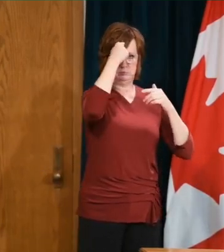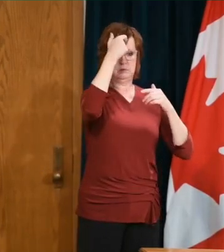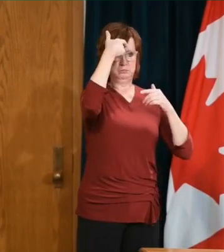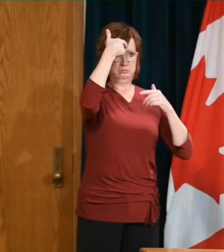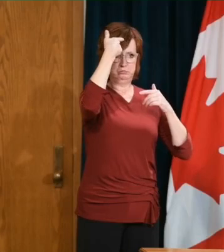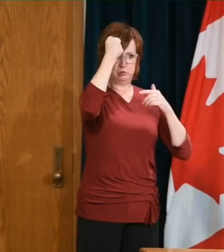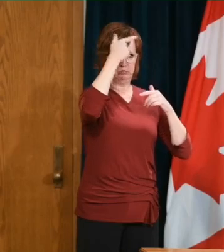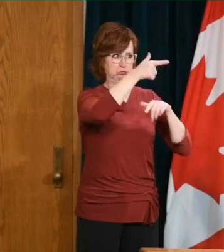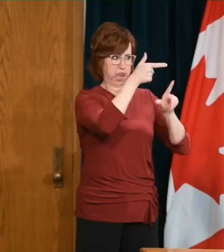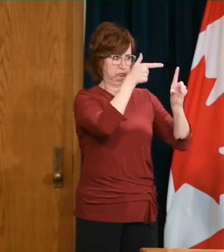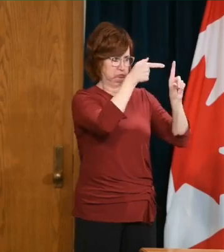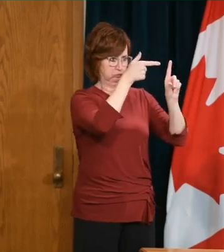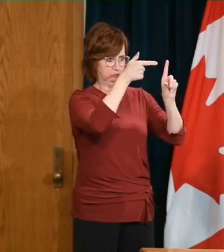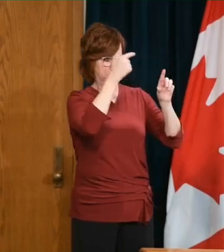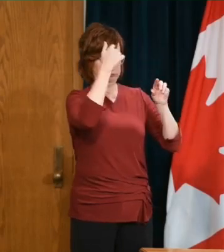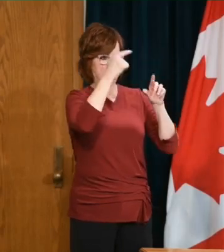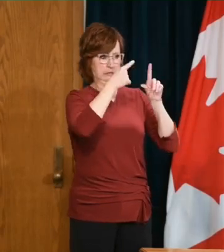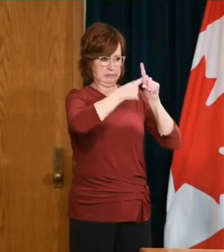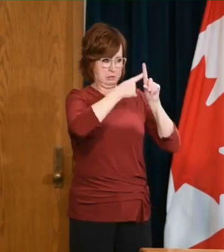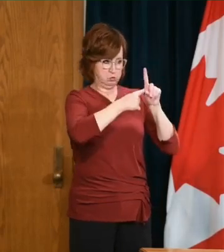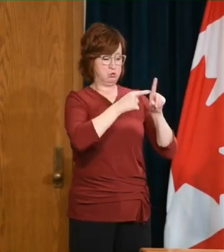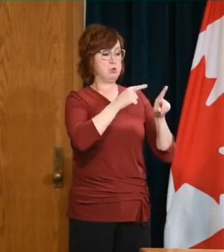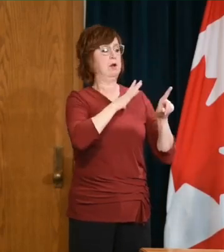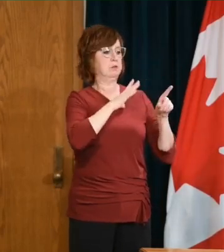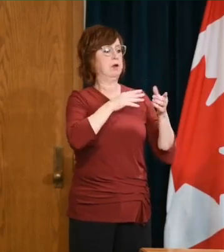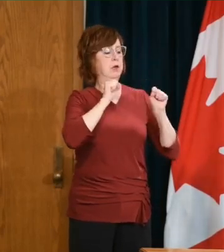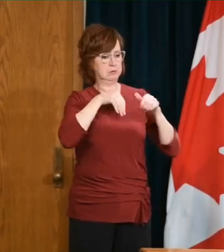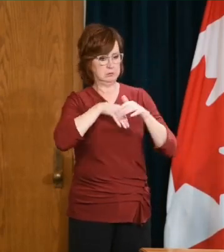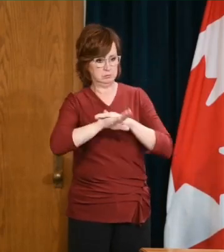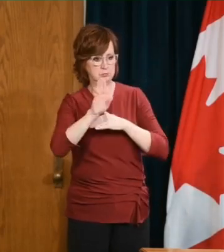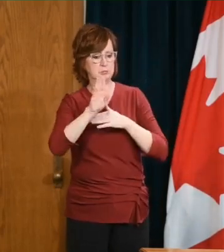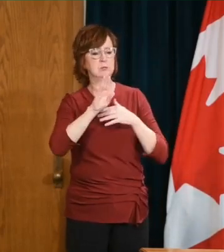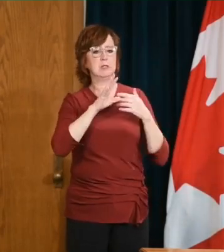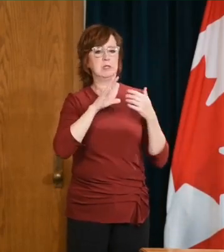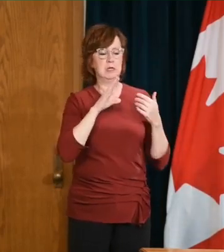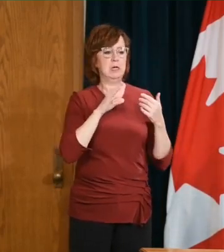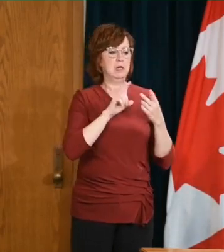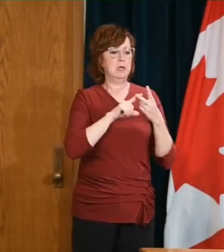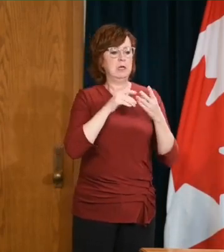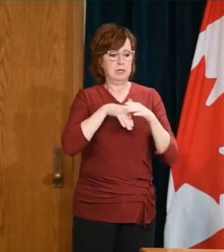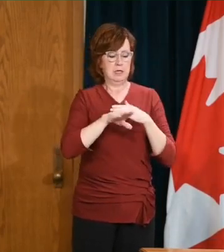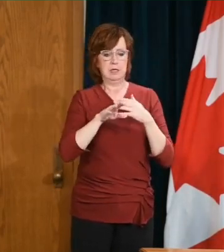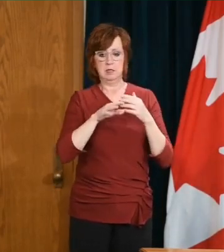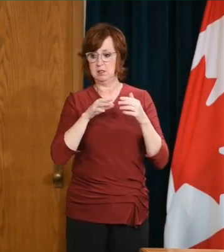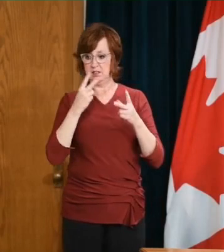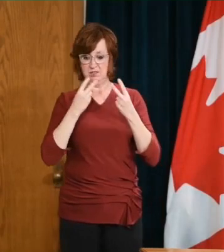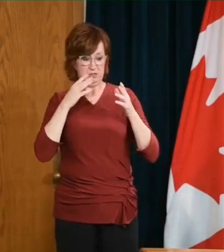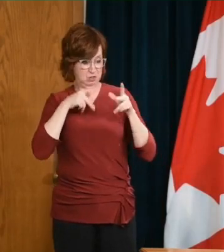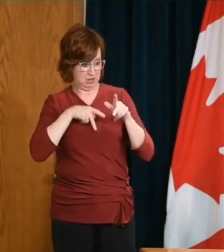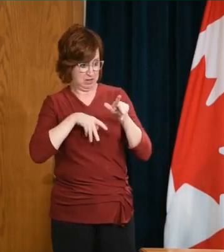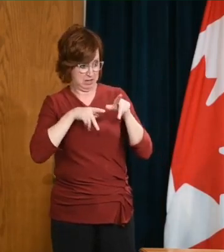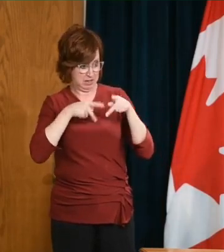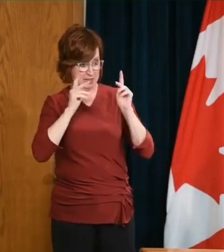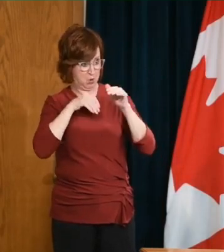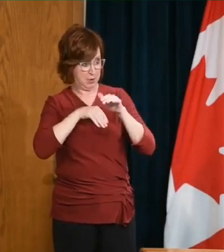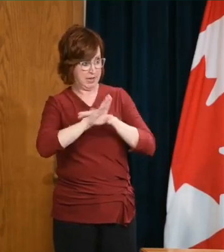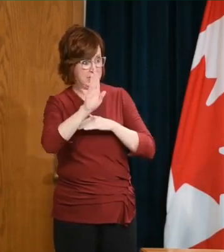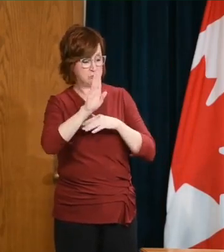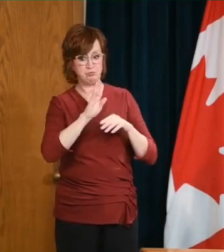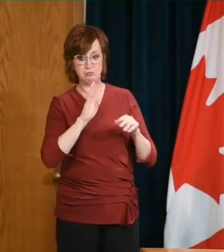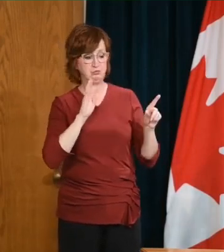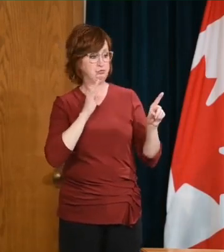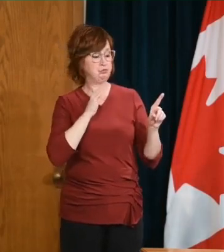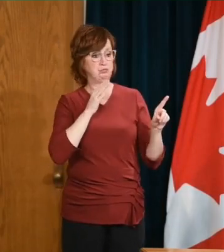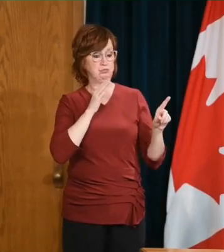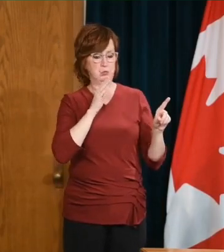from visiting these facilities except for compassionate reasons. We've seen the impact that this virus can have